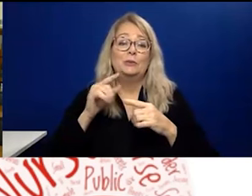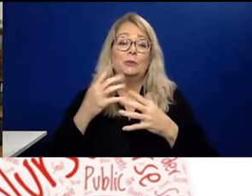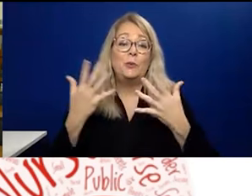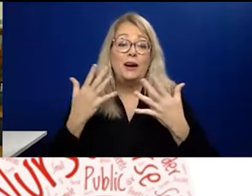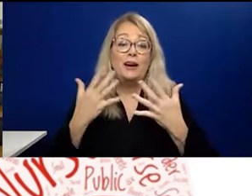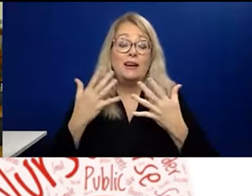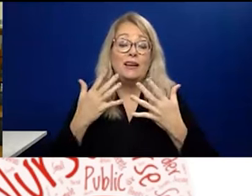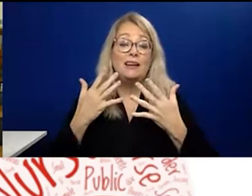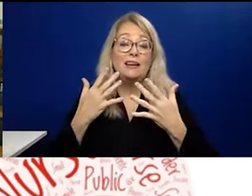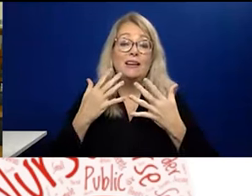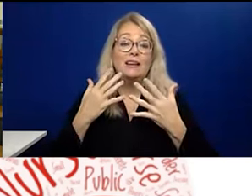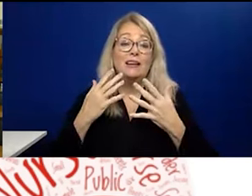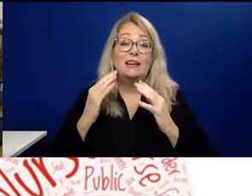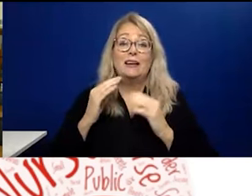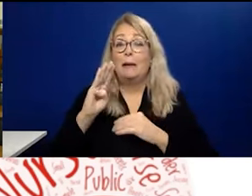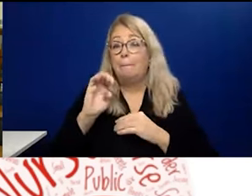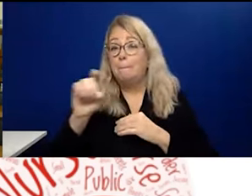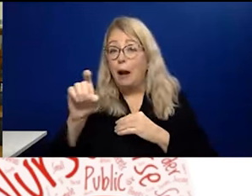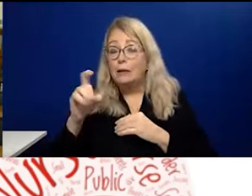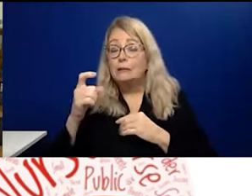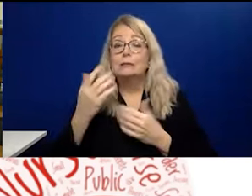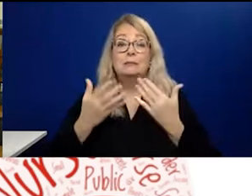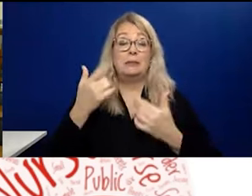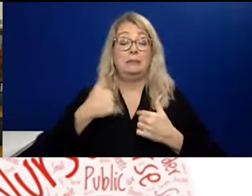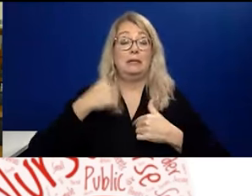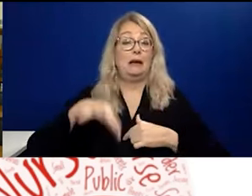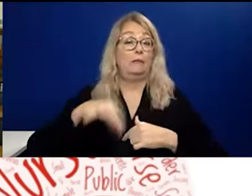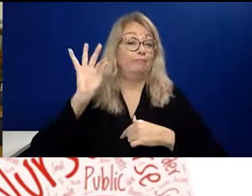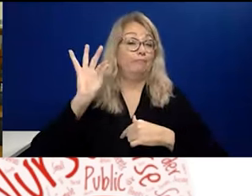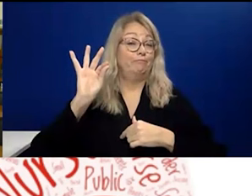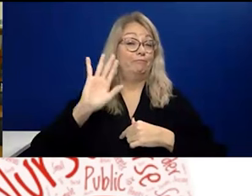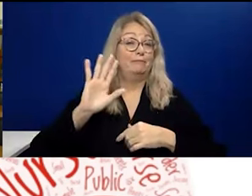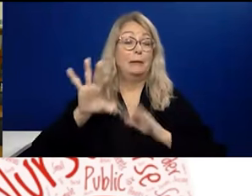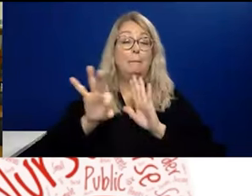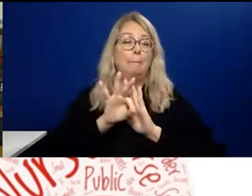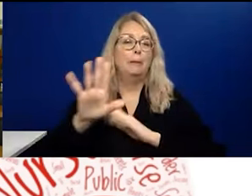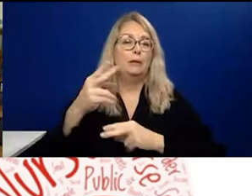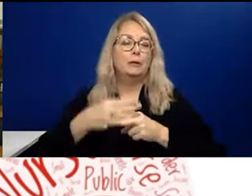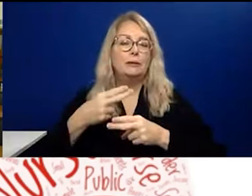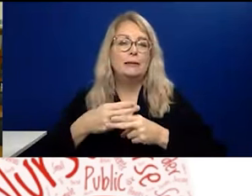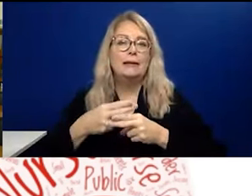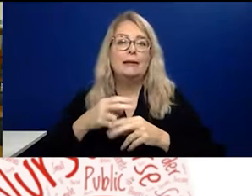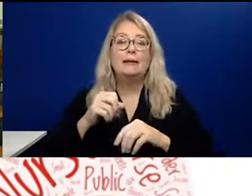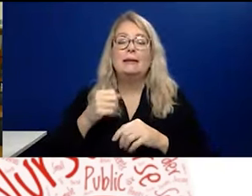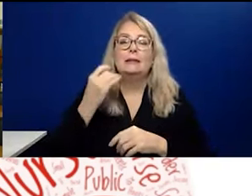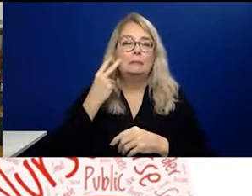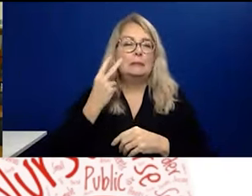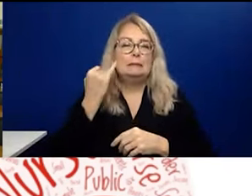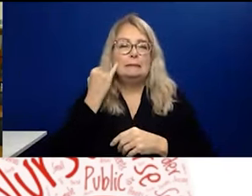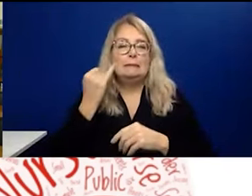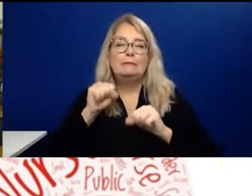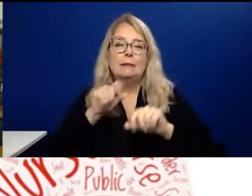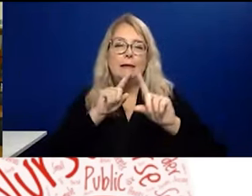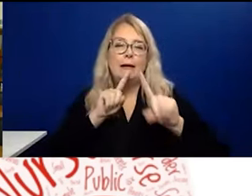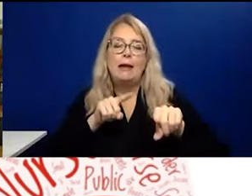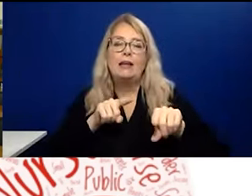a box. I may pull your name out to see if you can answer a few trivia questions along the way that I've incorporated